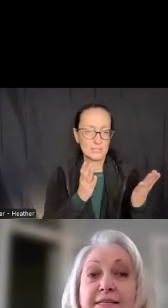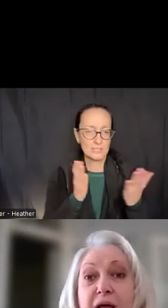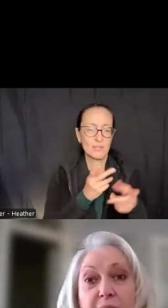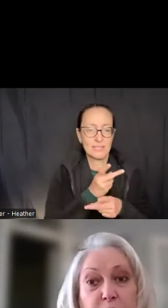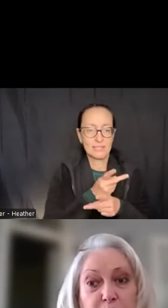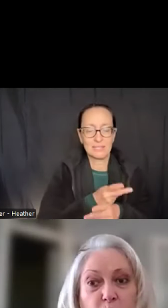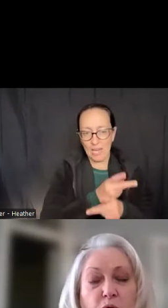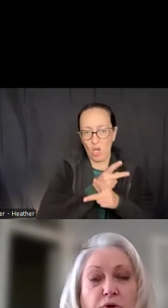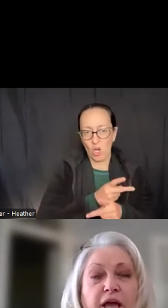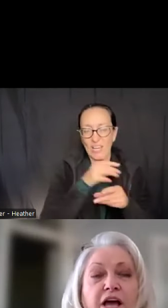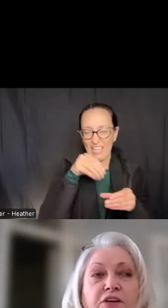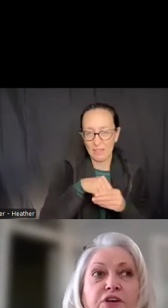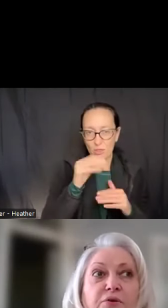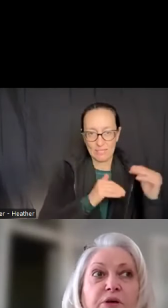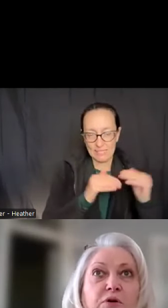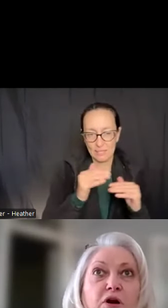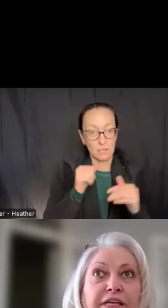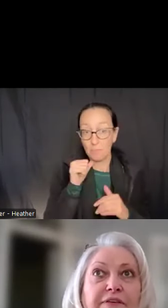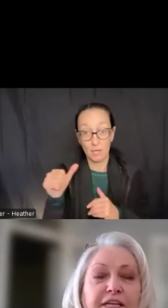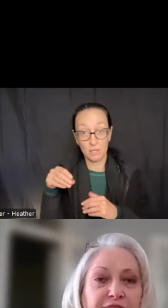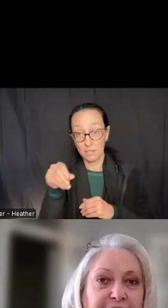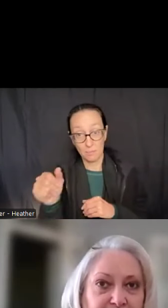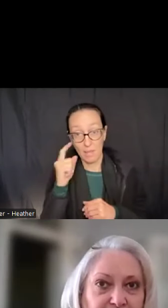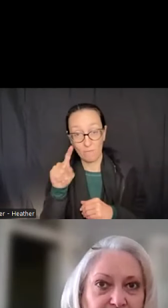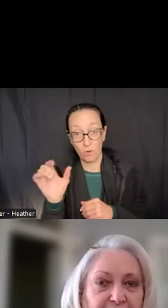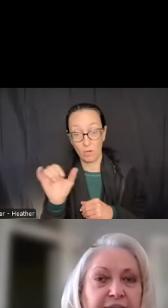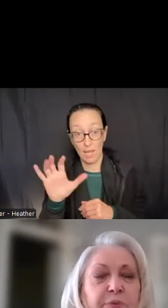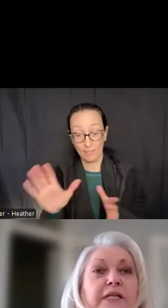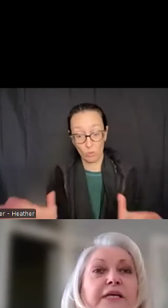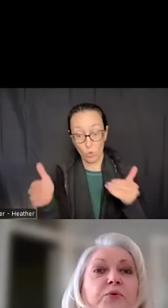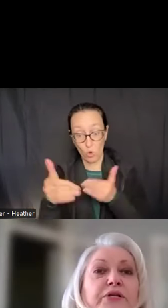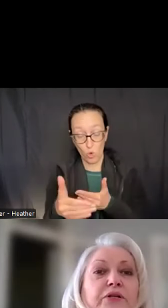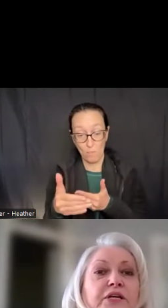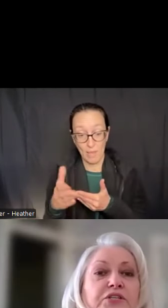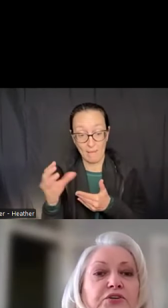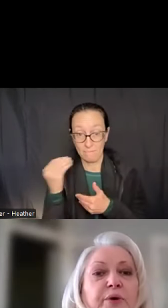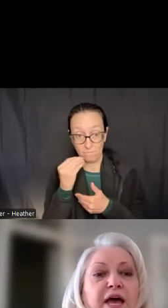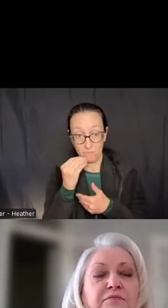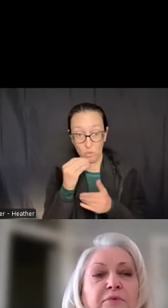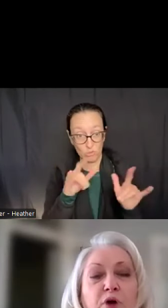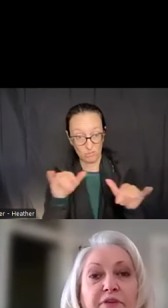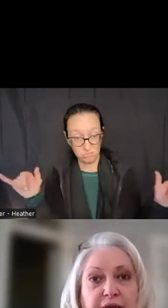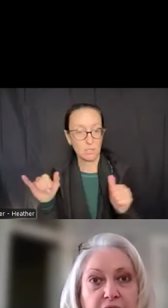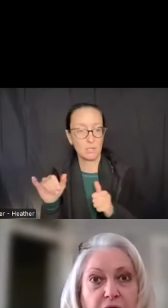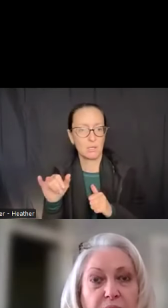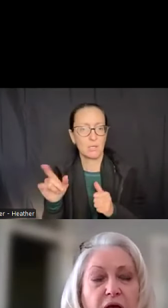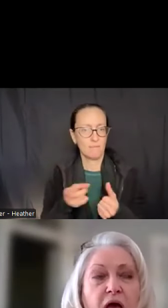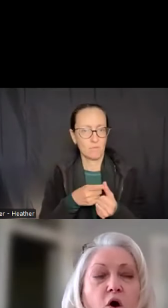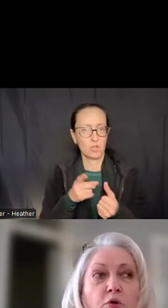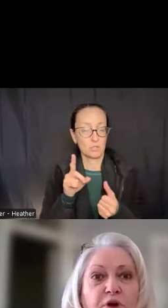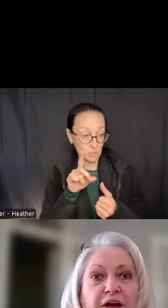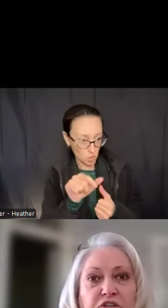facility. It does not pay room and board. So if you are living in a facility, typically they're going to look at, do you have private